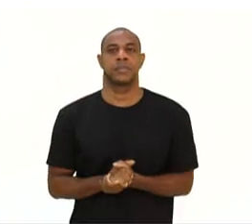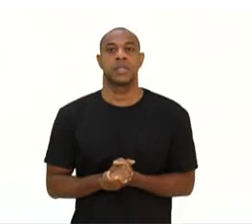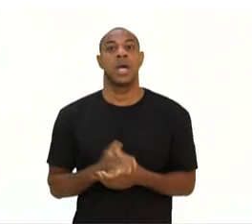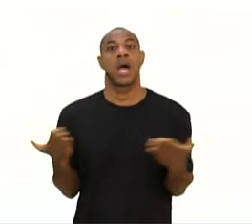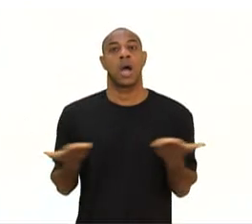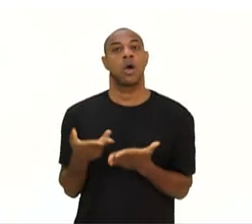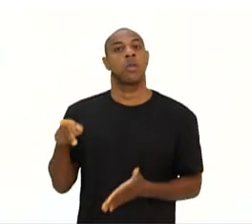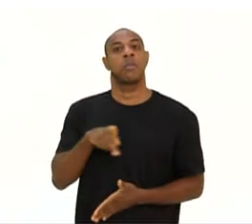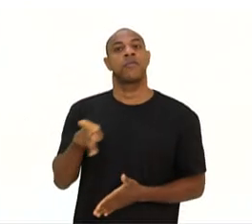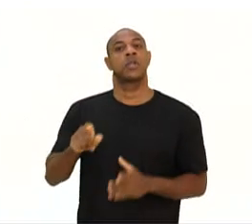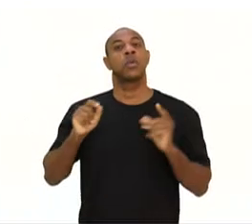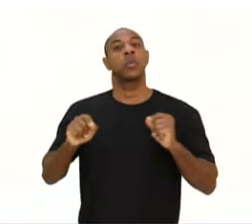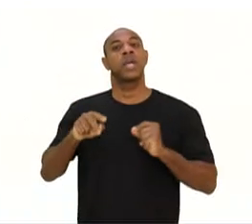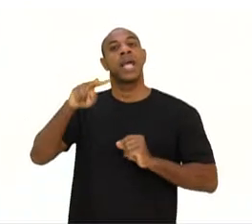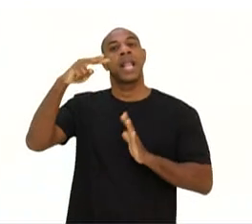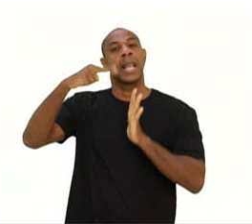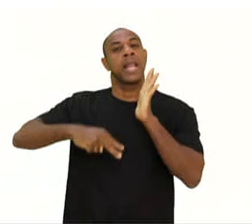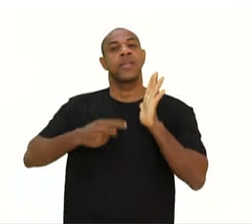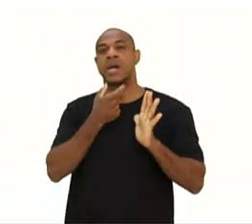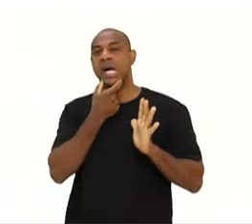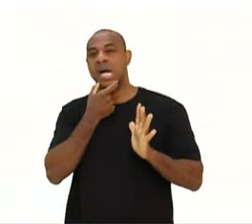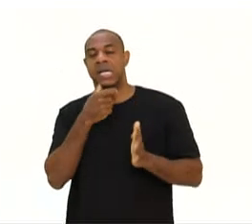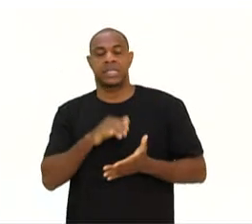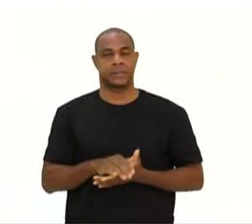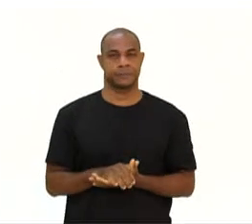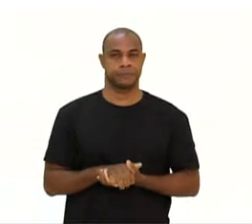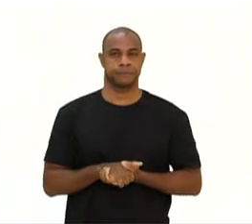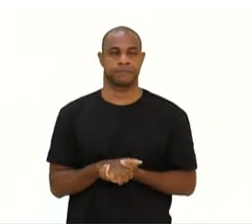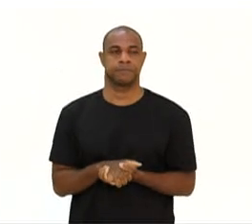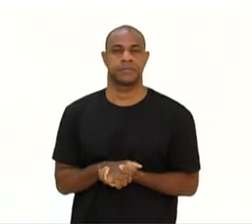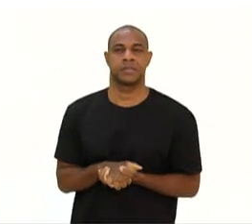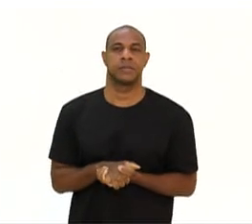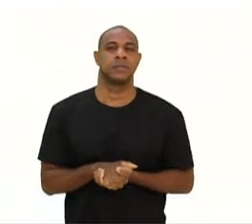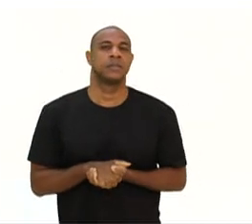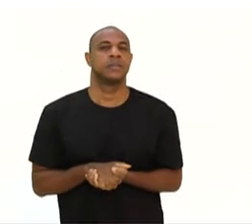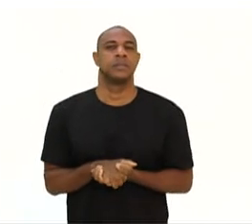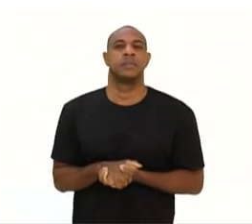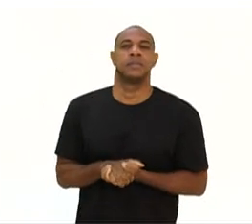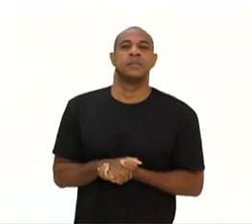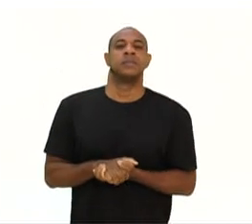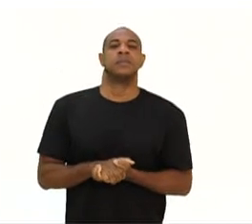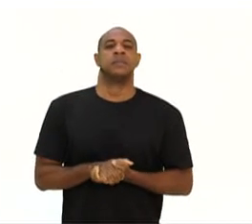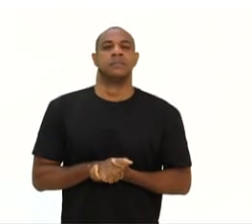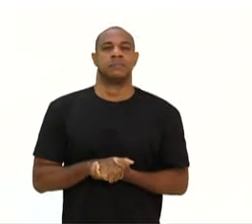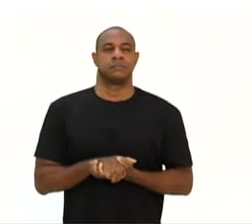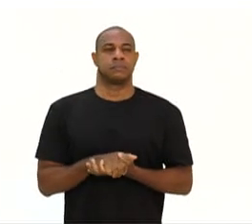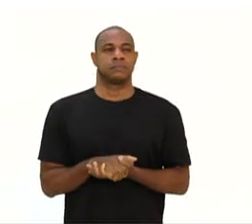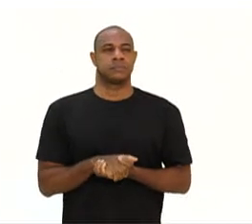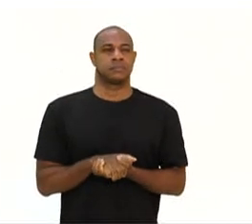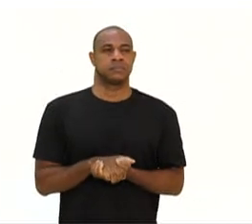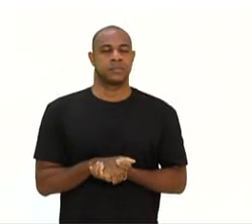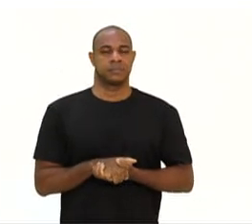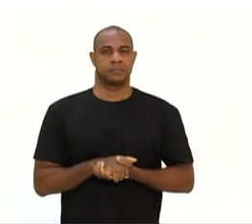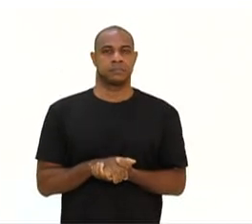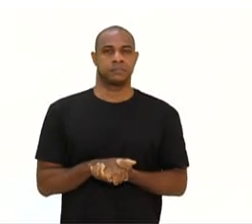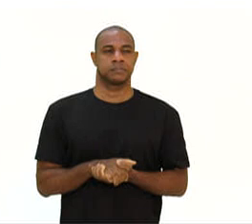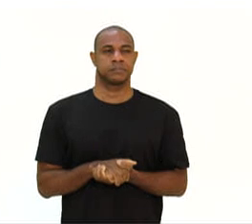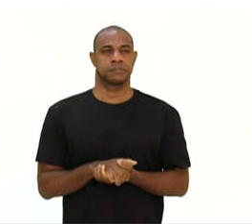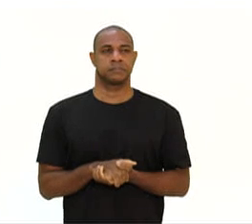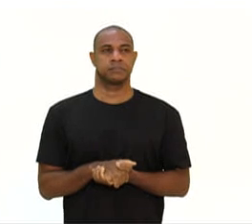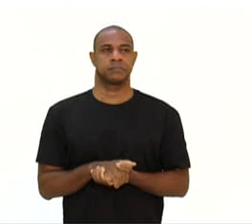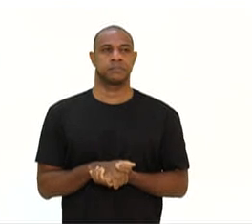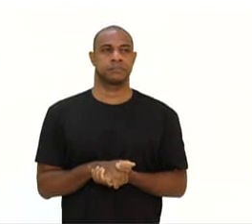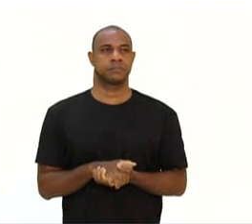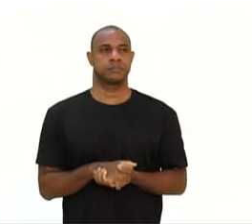is at the center of his work, the beauty, the dignity, and the heritage of blacks in America. But Hughes